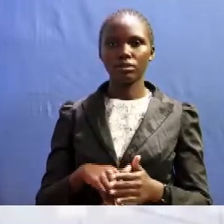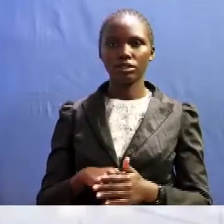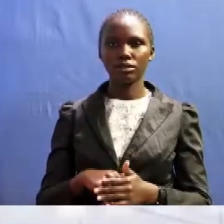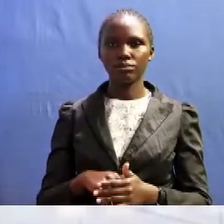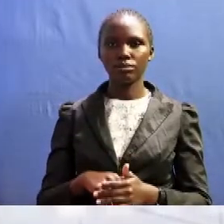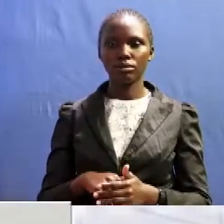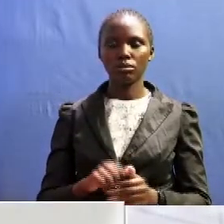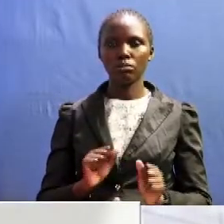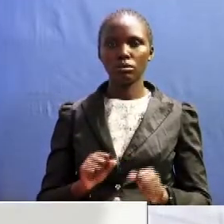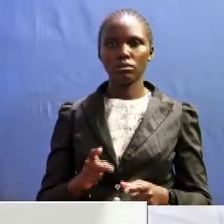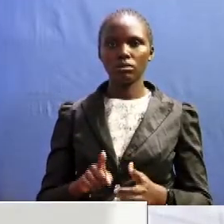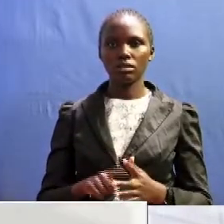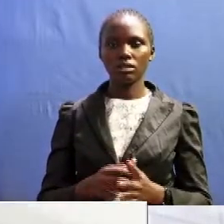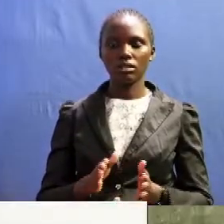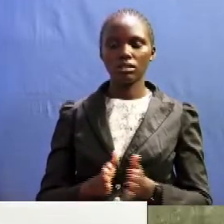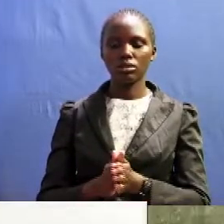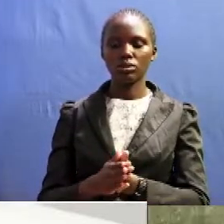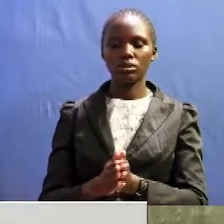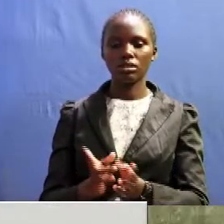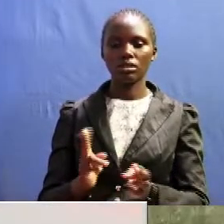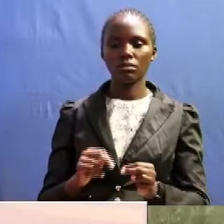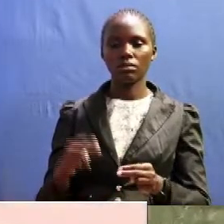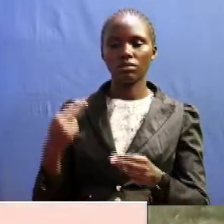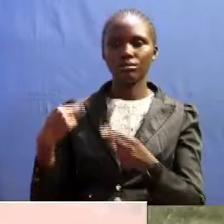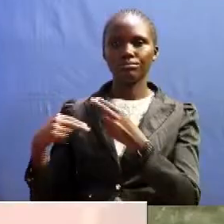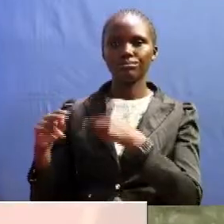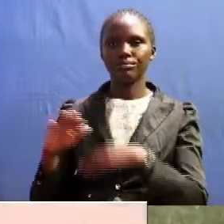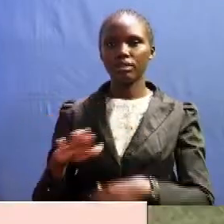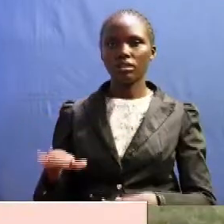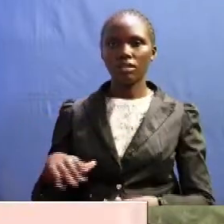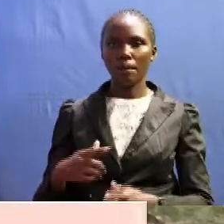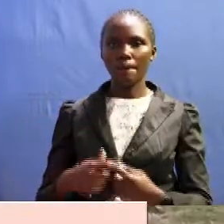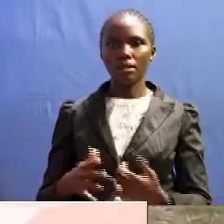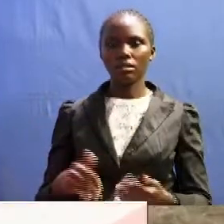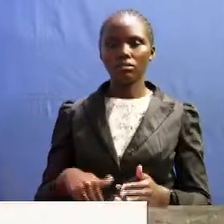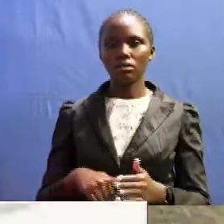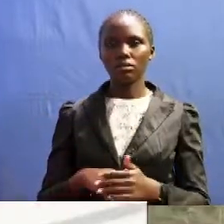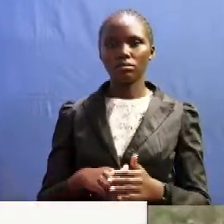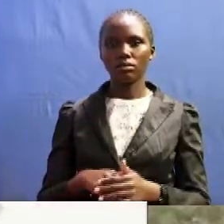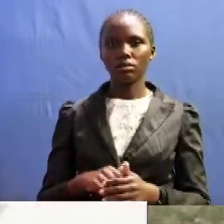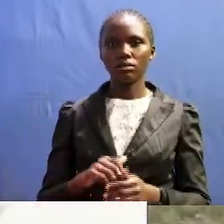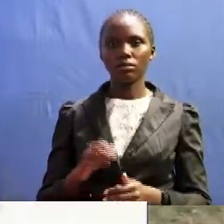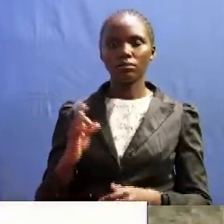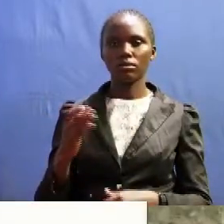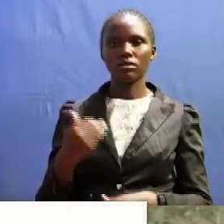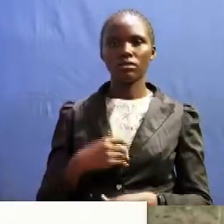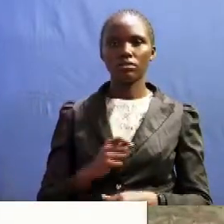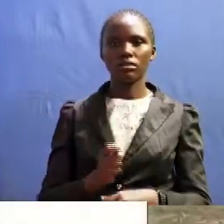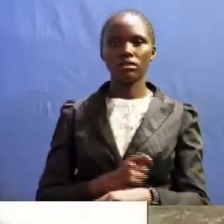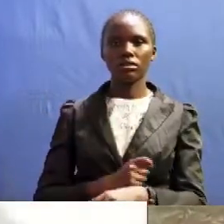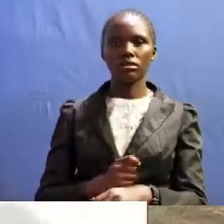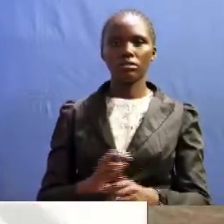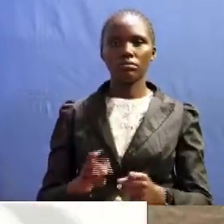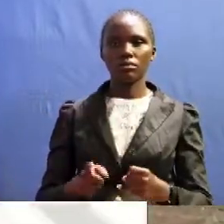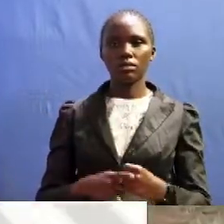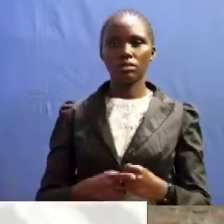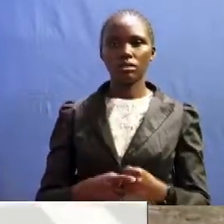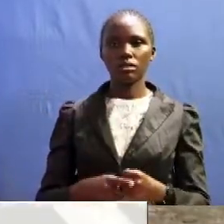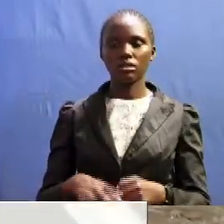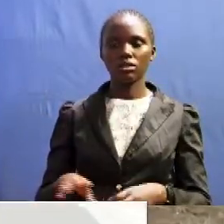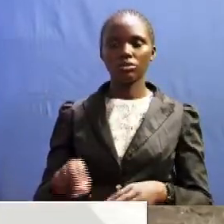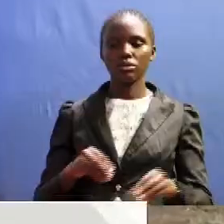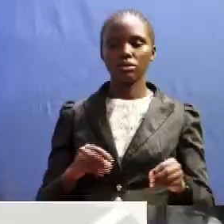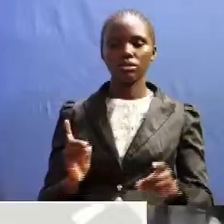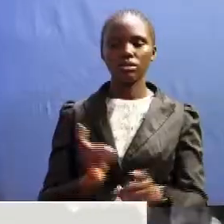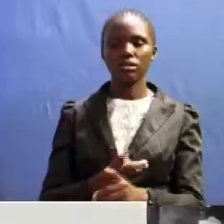a historic milestone for sports in the region. The league will feature 6 teams drawn from the